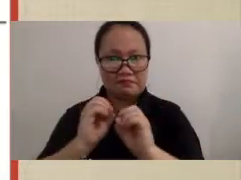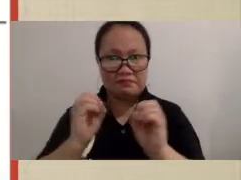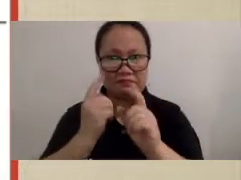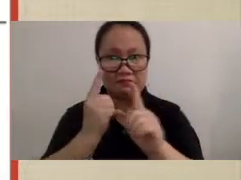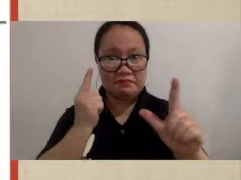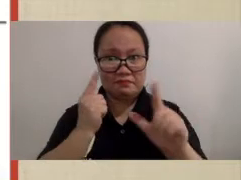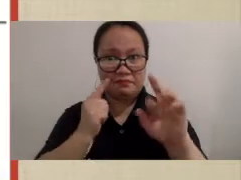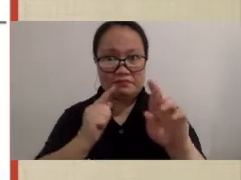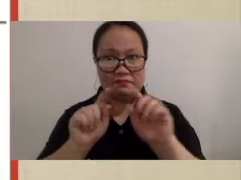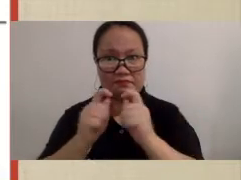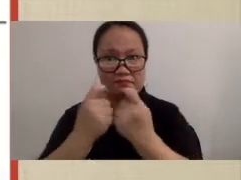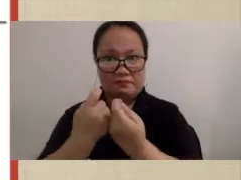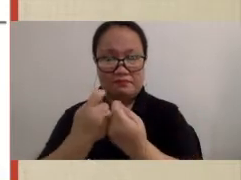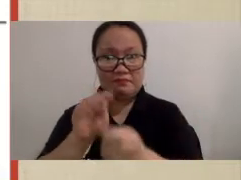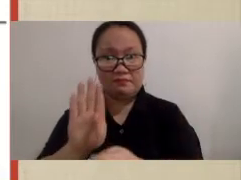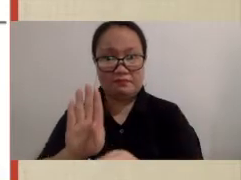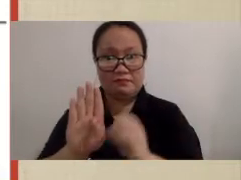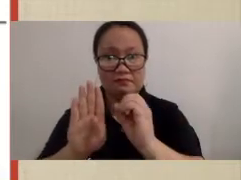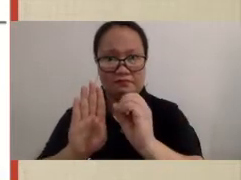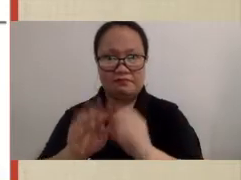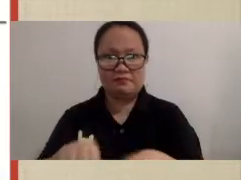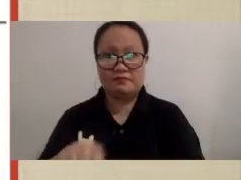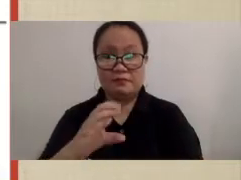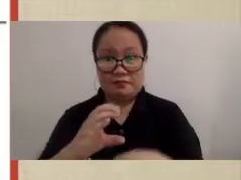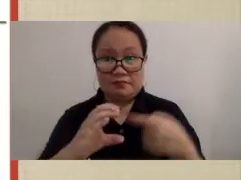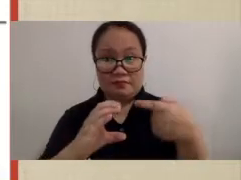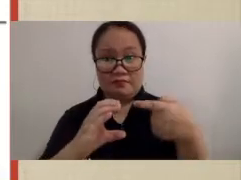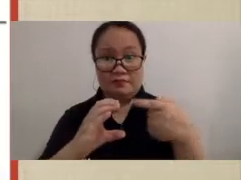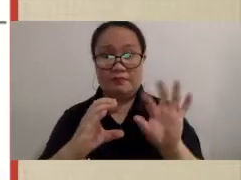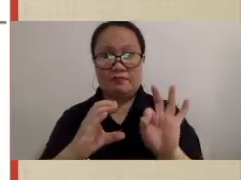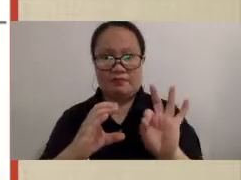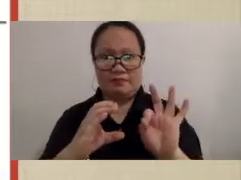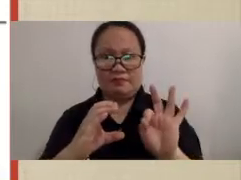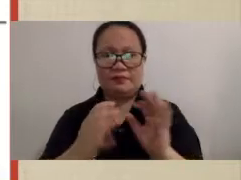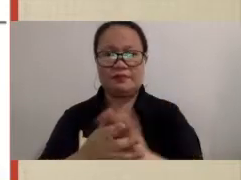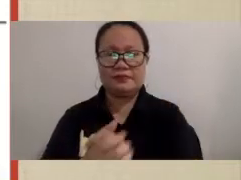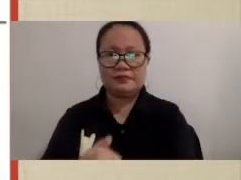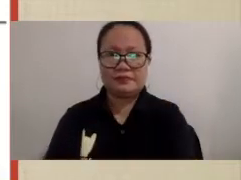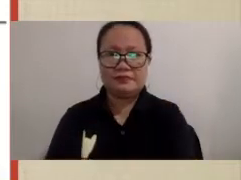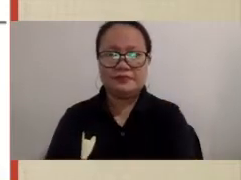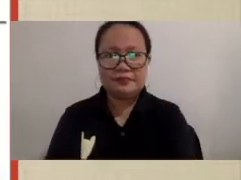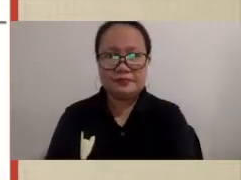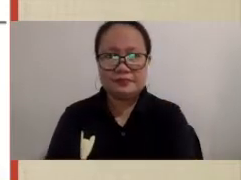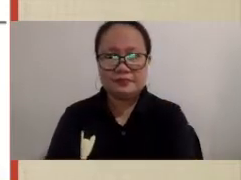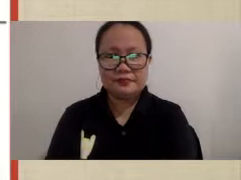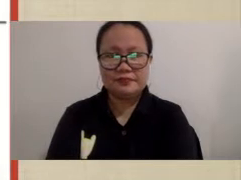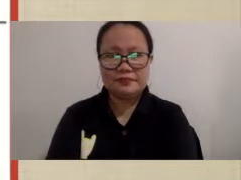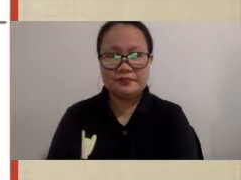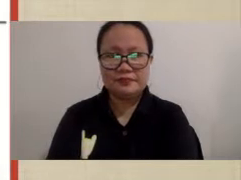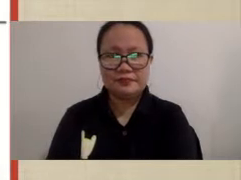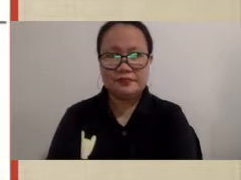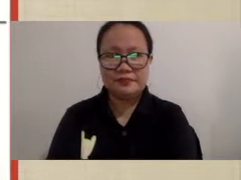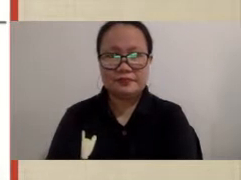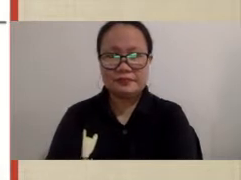linear term, and then c is equal to negative 9.